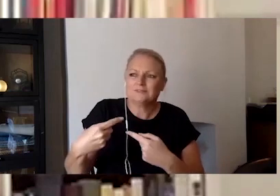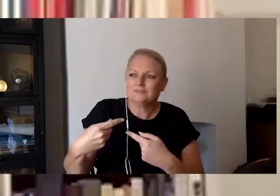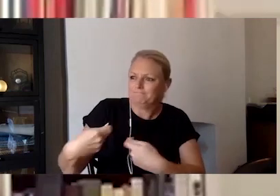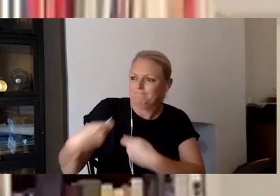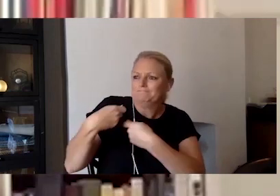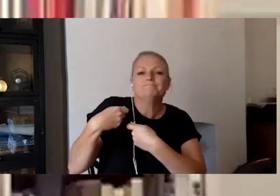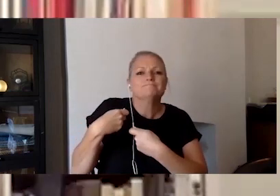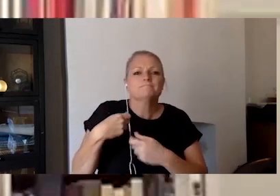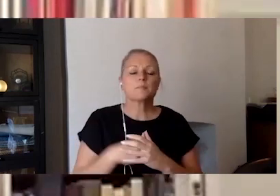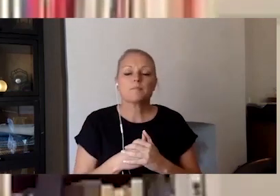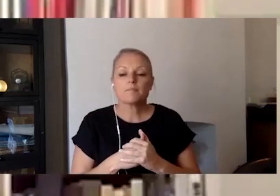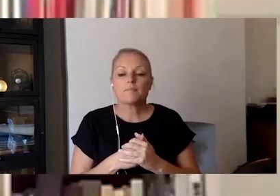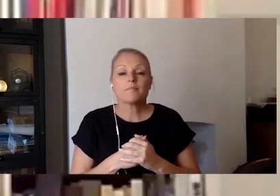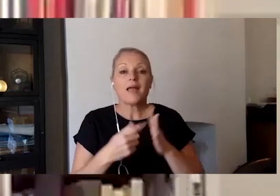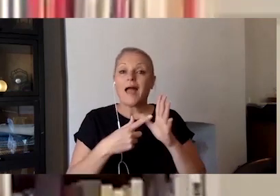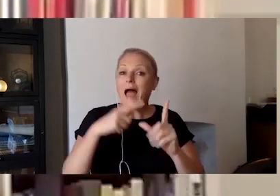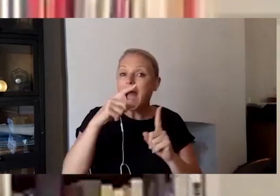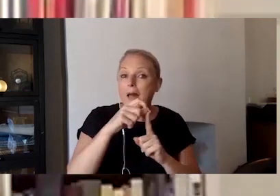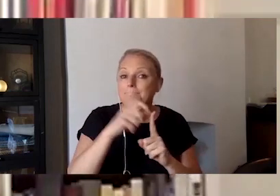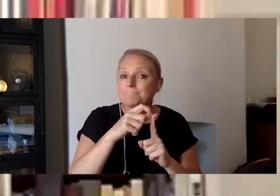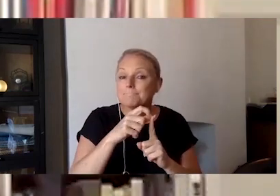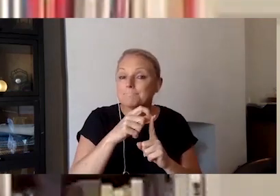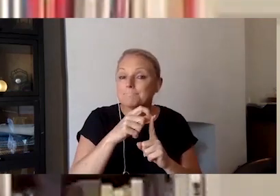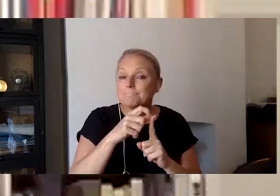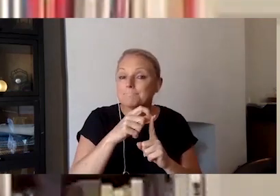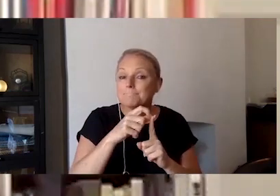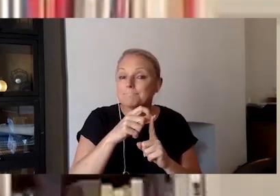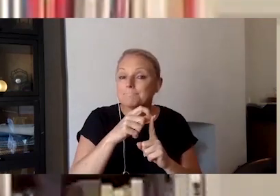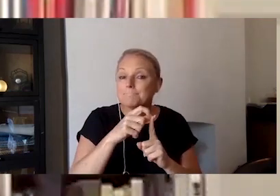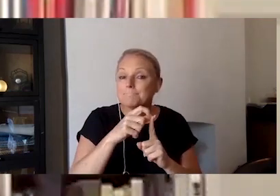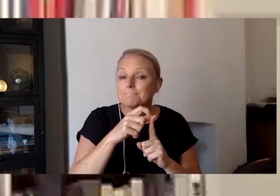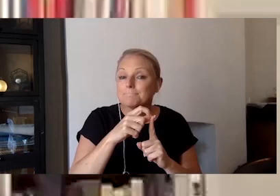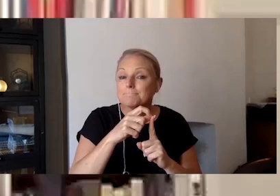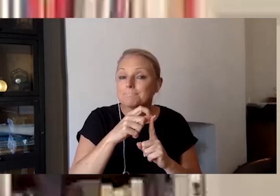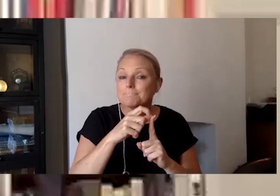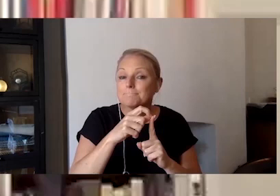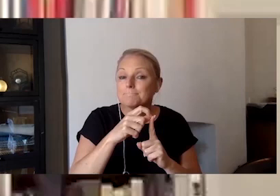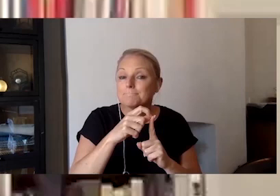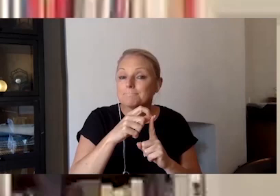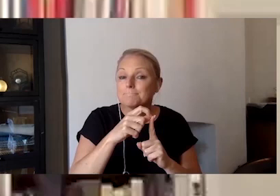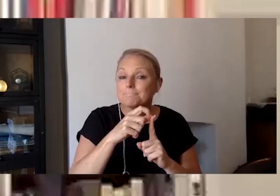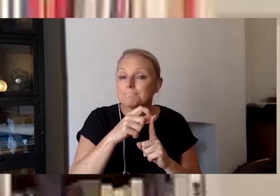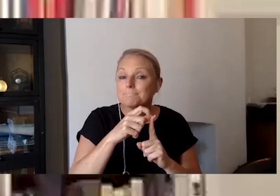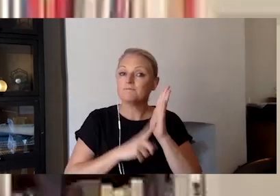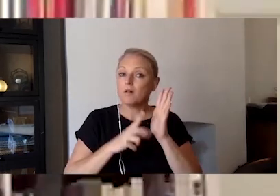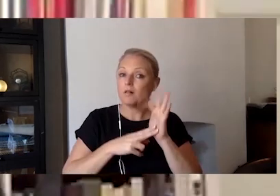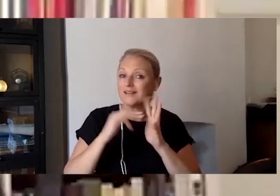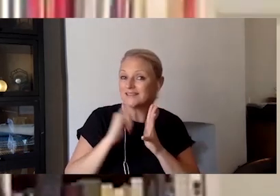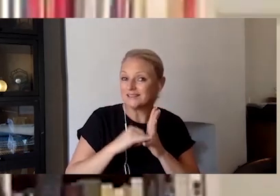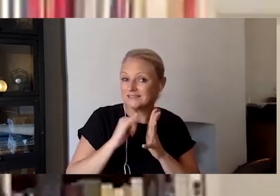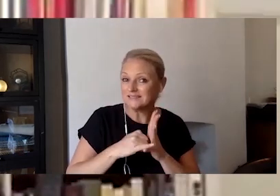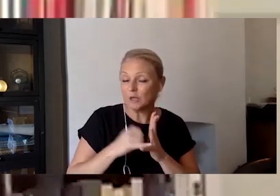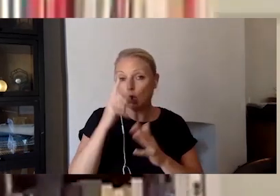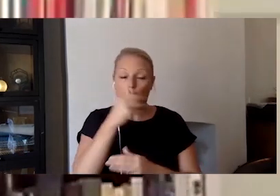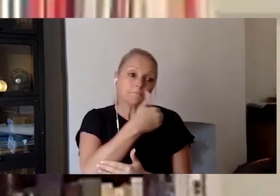app. So if it's first thing in the morning and before you go to bed at night, that's perfect. My pick for you would be the app